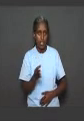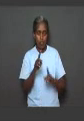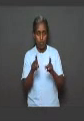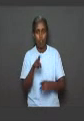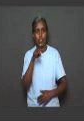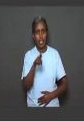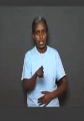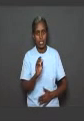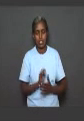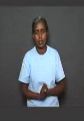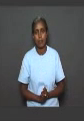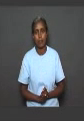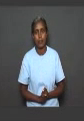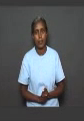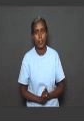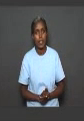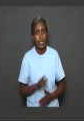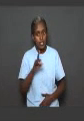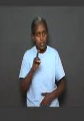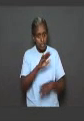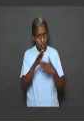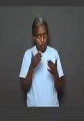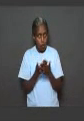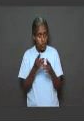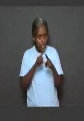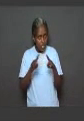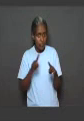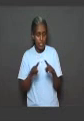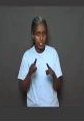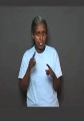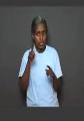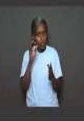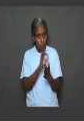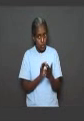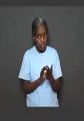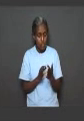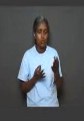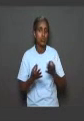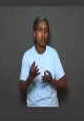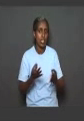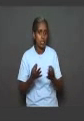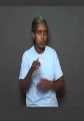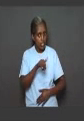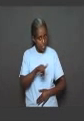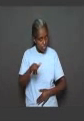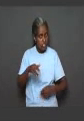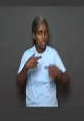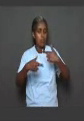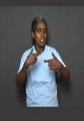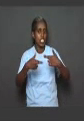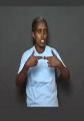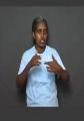x. These are all different notations to express the same